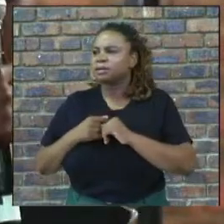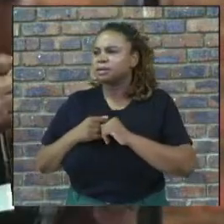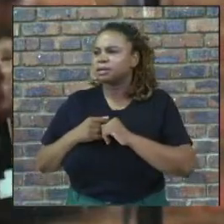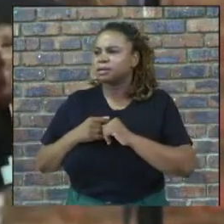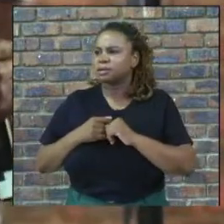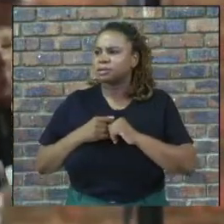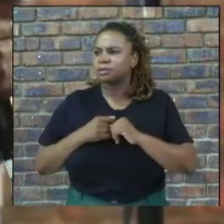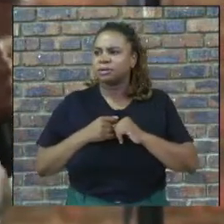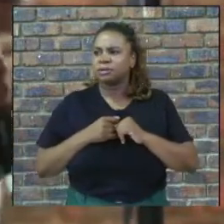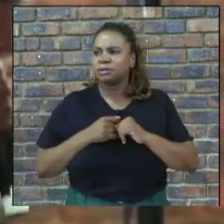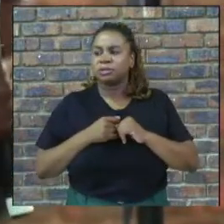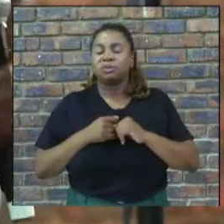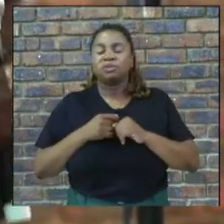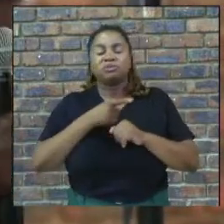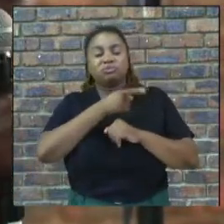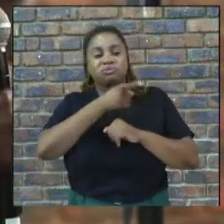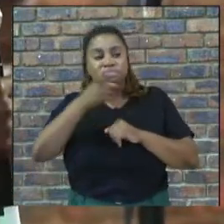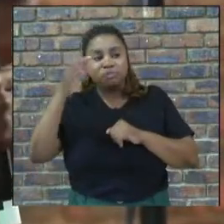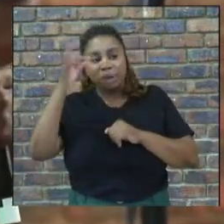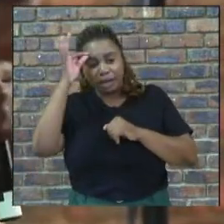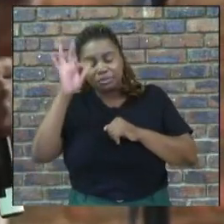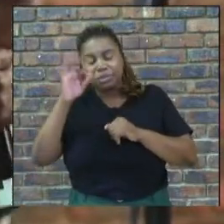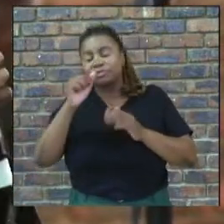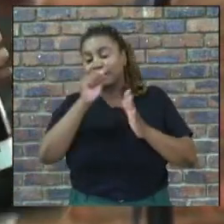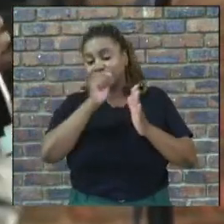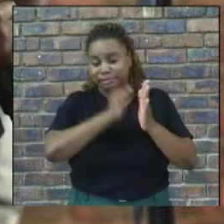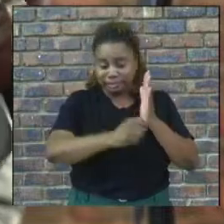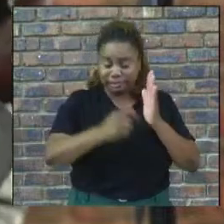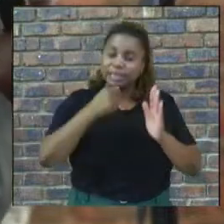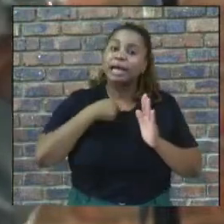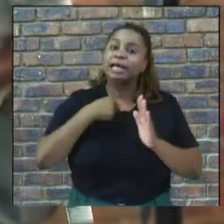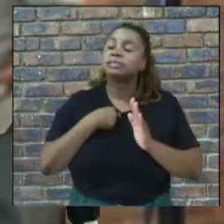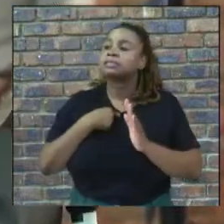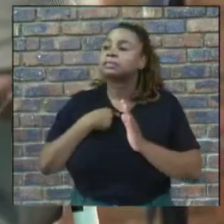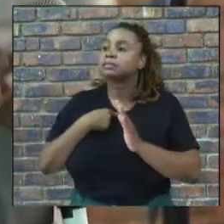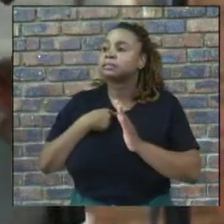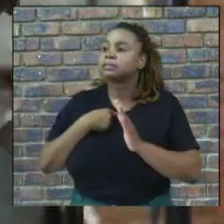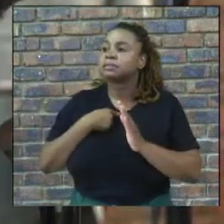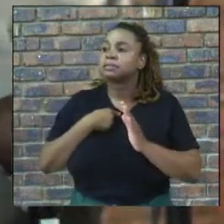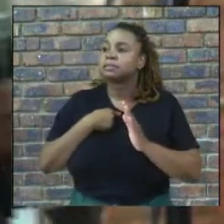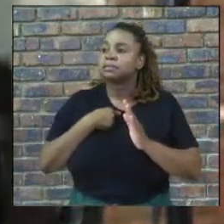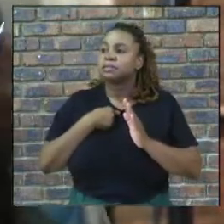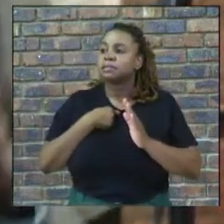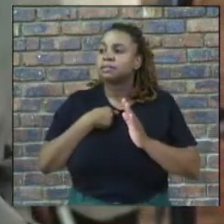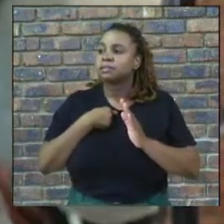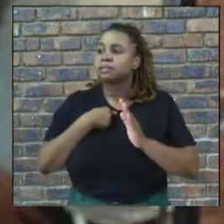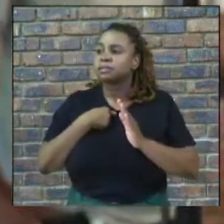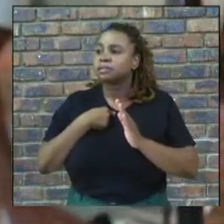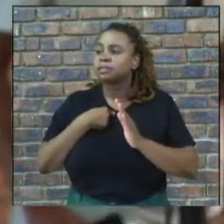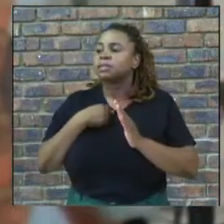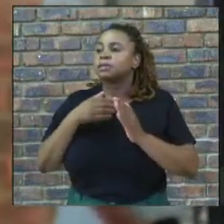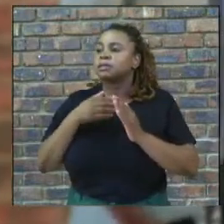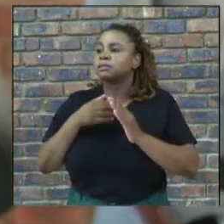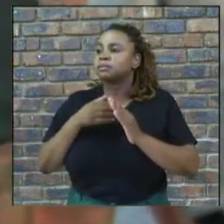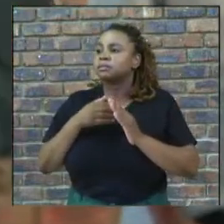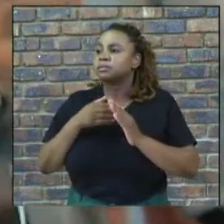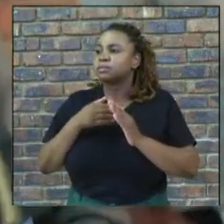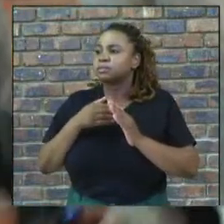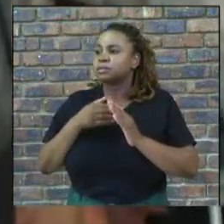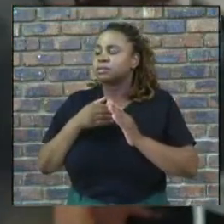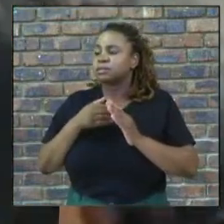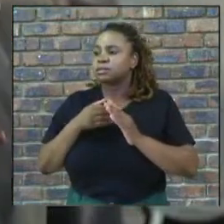purple, you are killing us. Because the previous regime before 94, it didn't